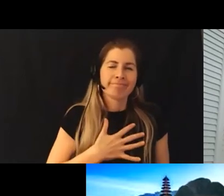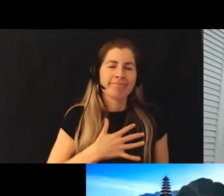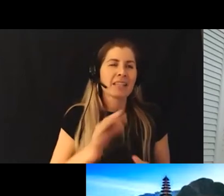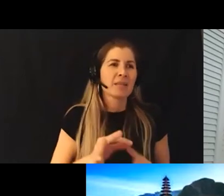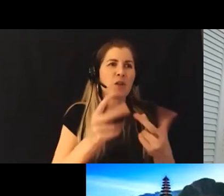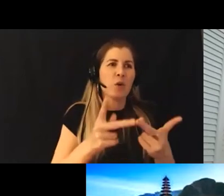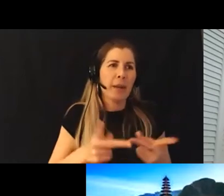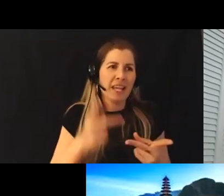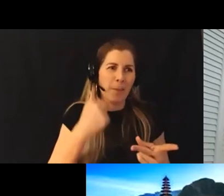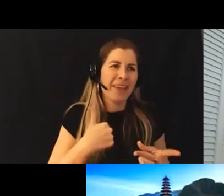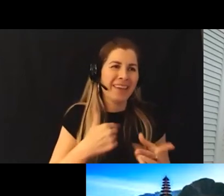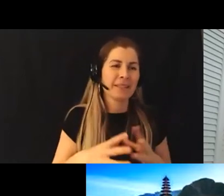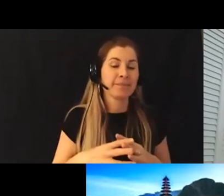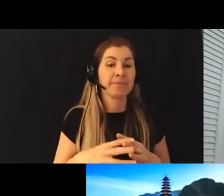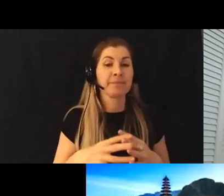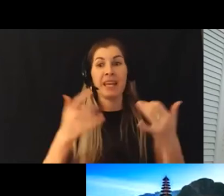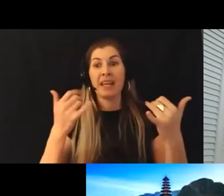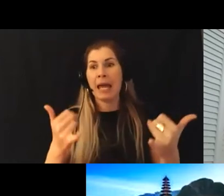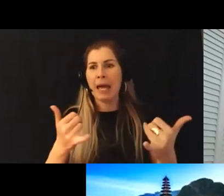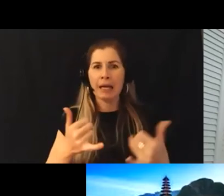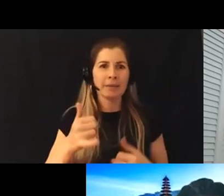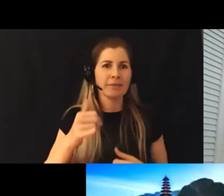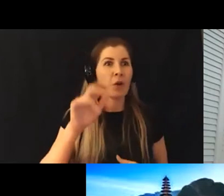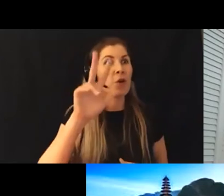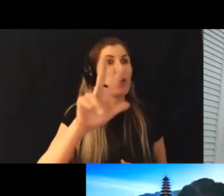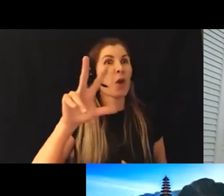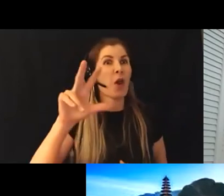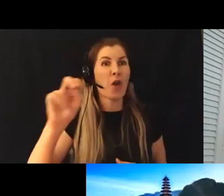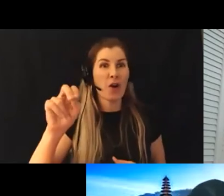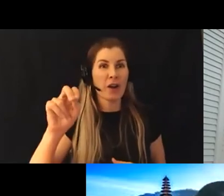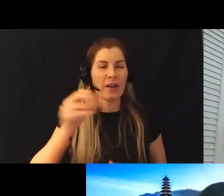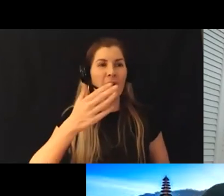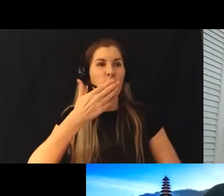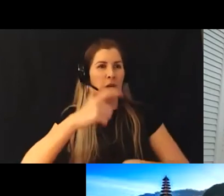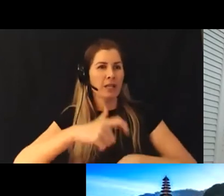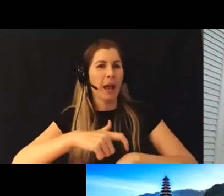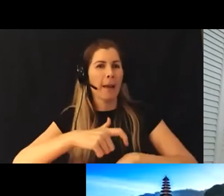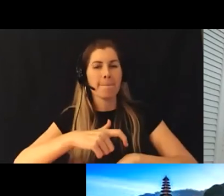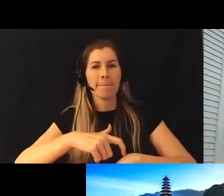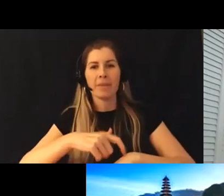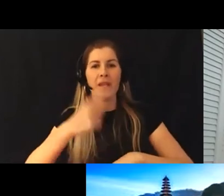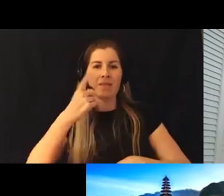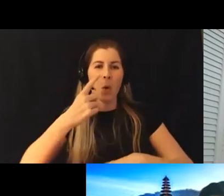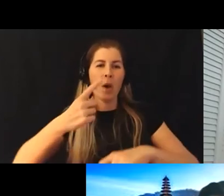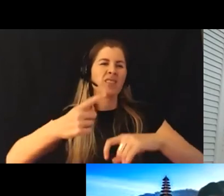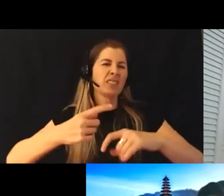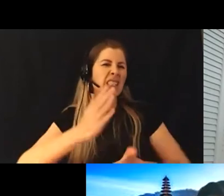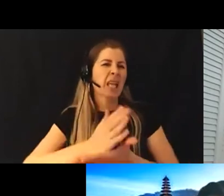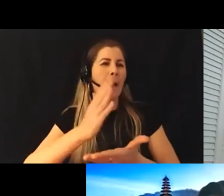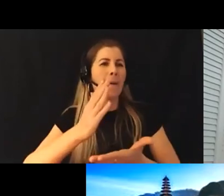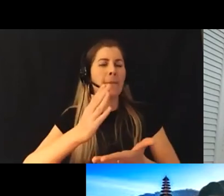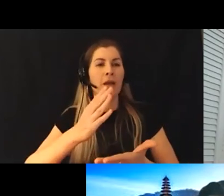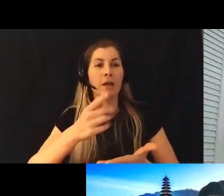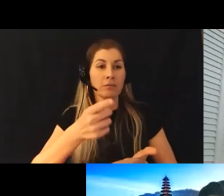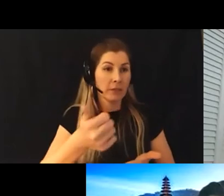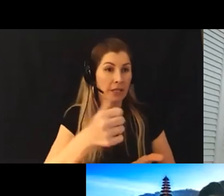in my space. So we are hitting right up at 3:30, which is a very good time to stop for this moment and see if there are